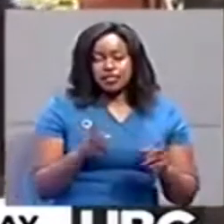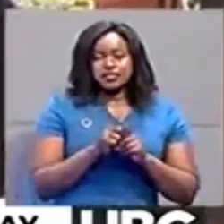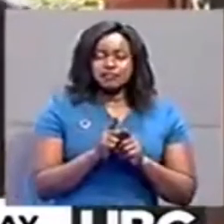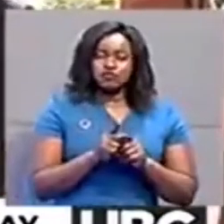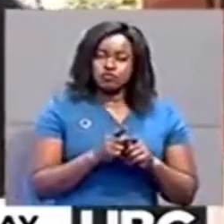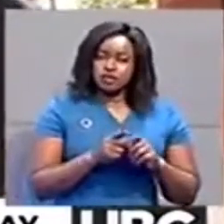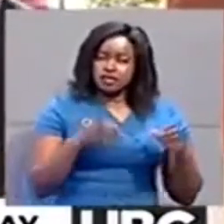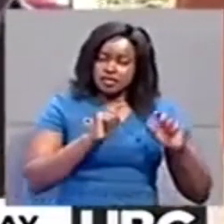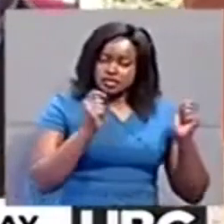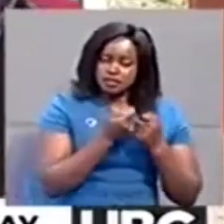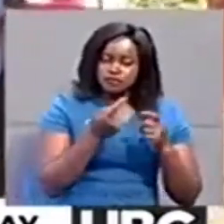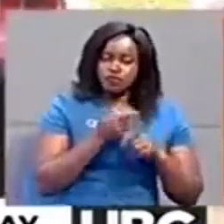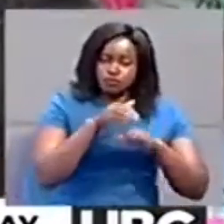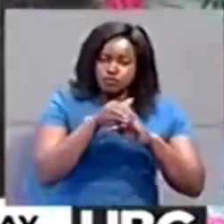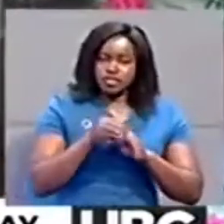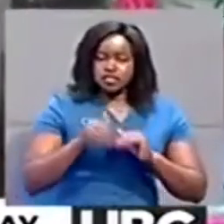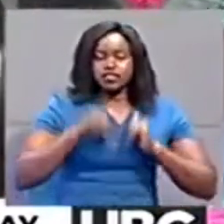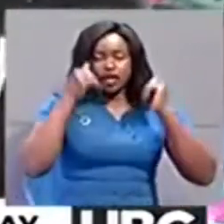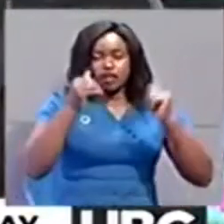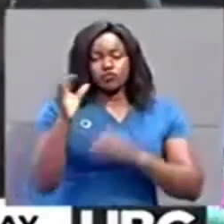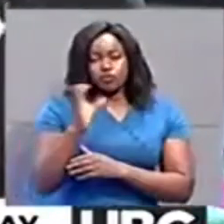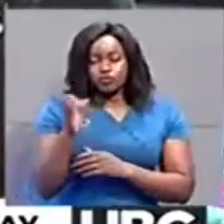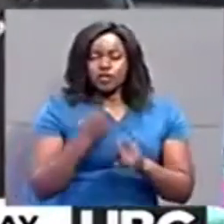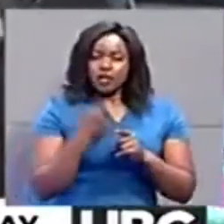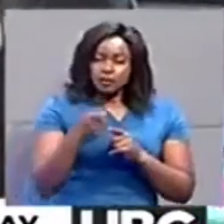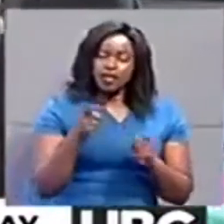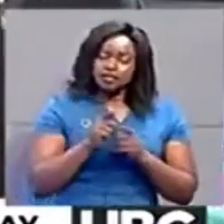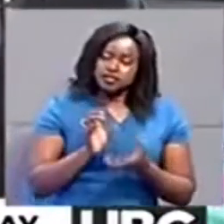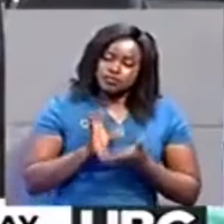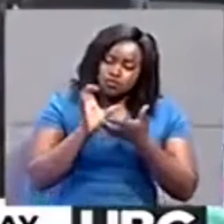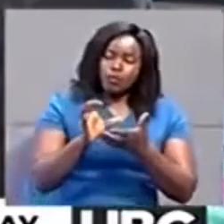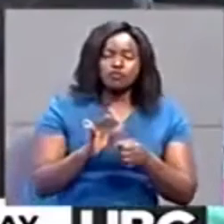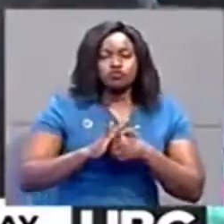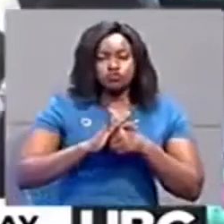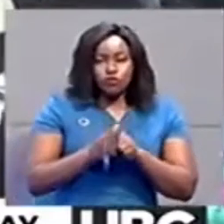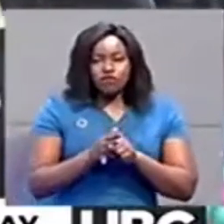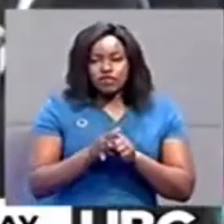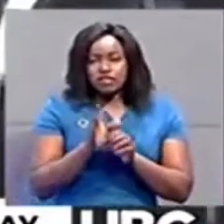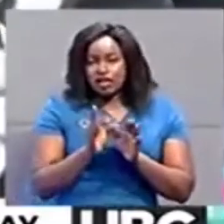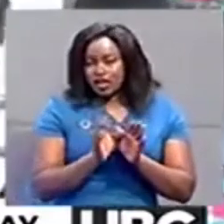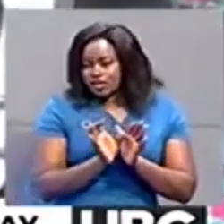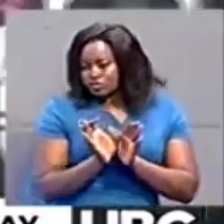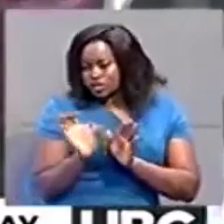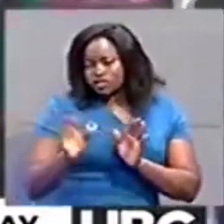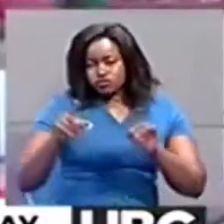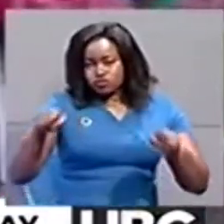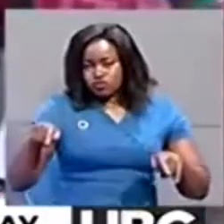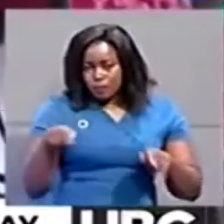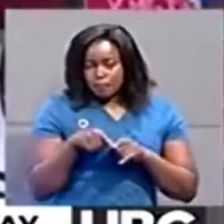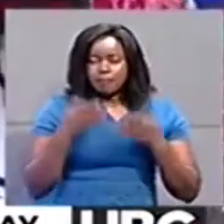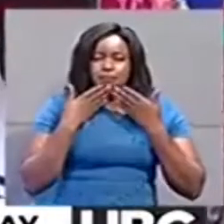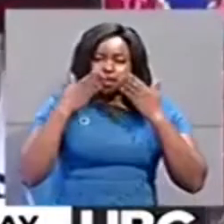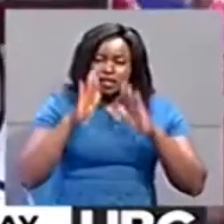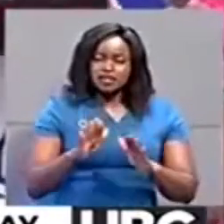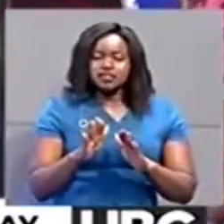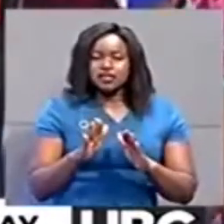delegation from the British High Commission in Kampala has donated modern COVID-19 isolation rooms at Blessed Child Foundation